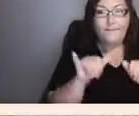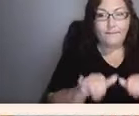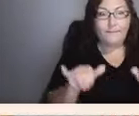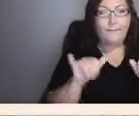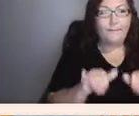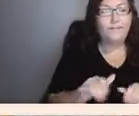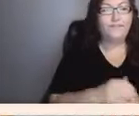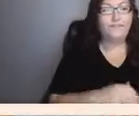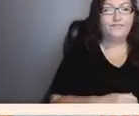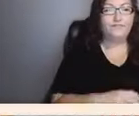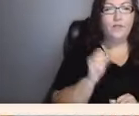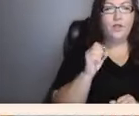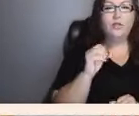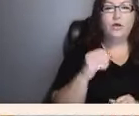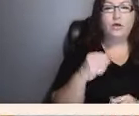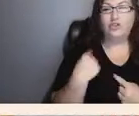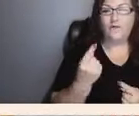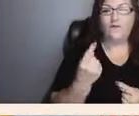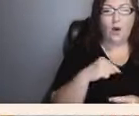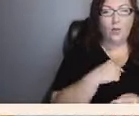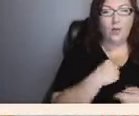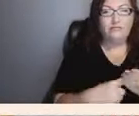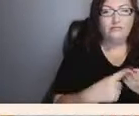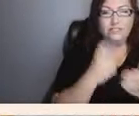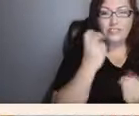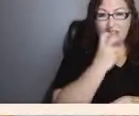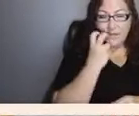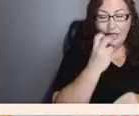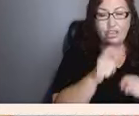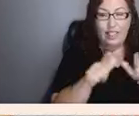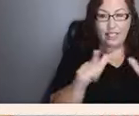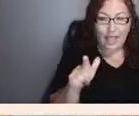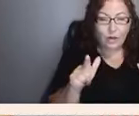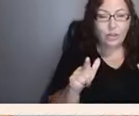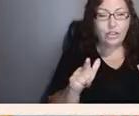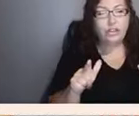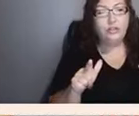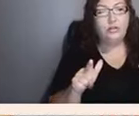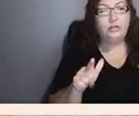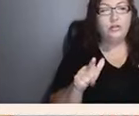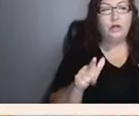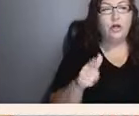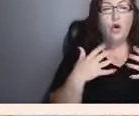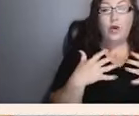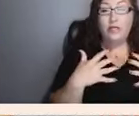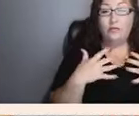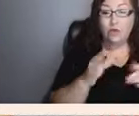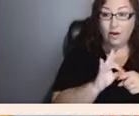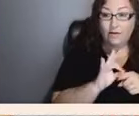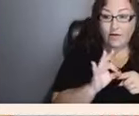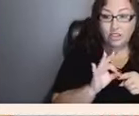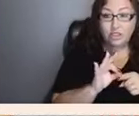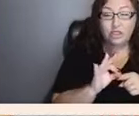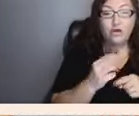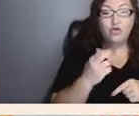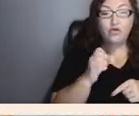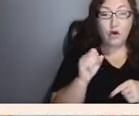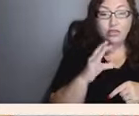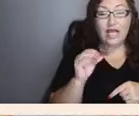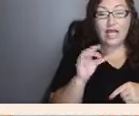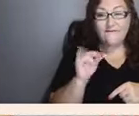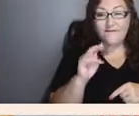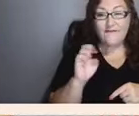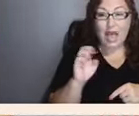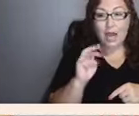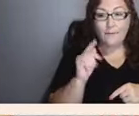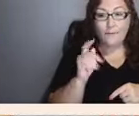So far we've covered speech, language, respiratory function, gross and fine motor control. And now